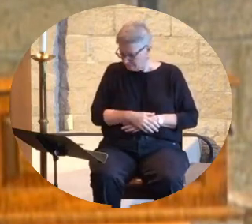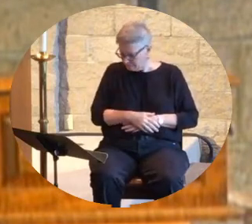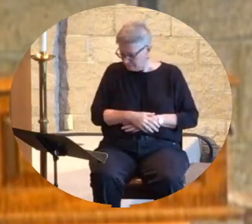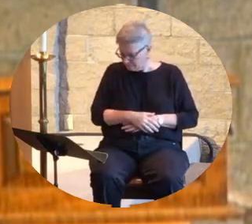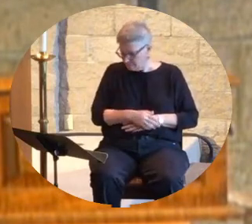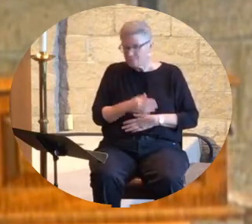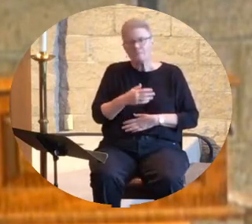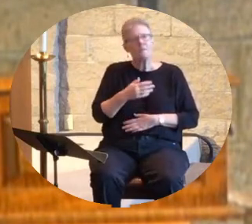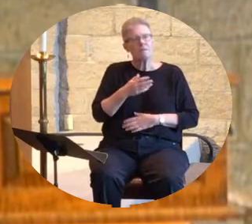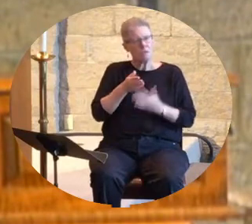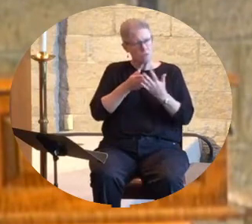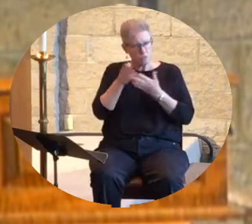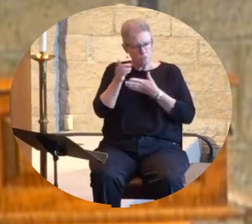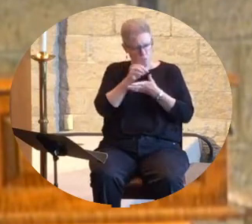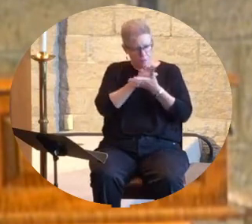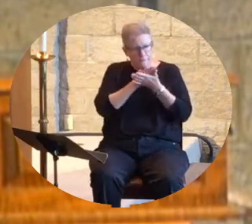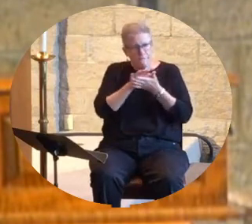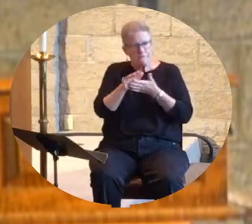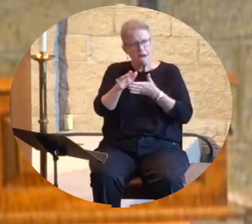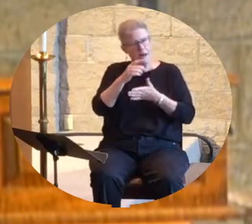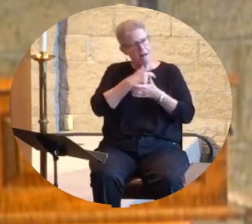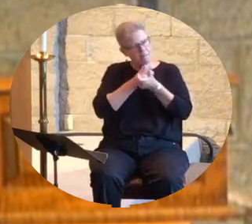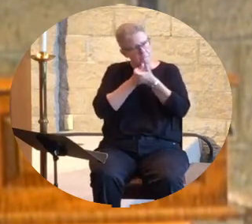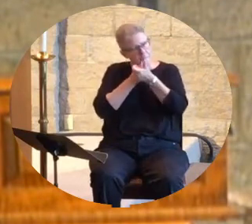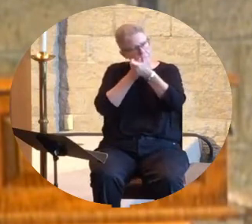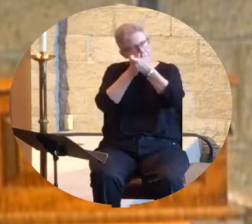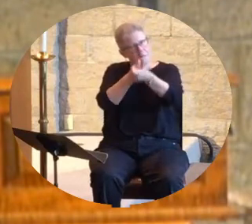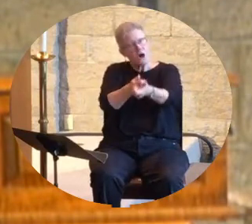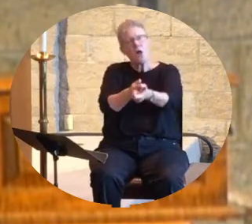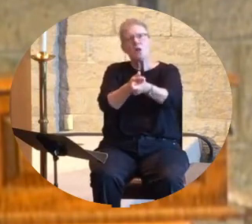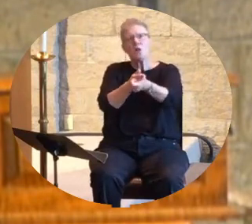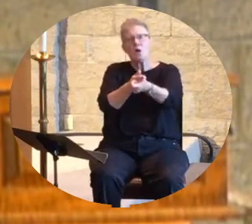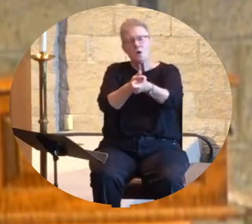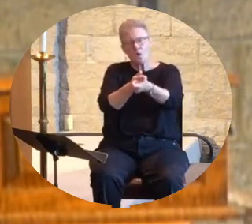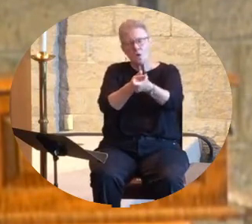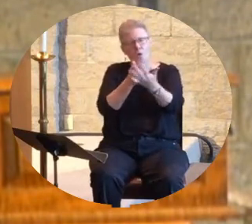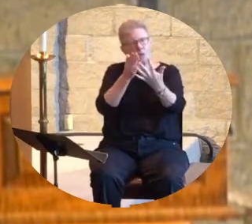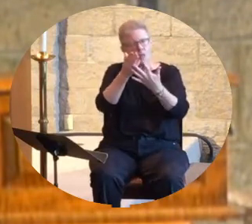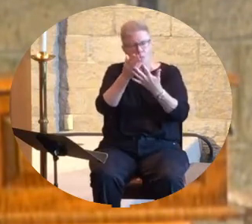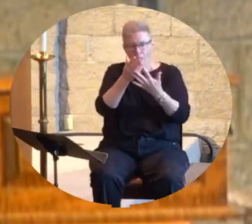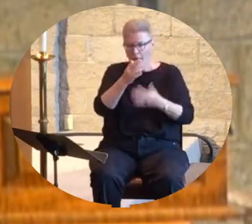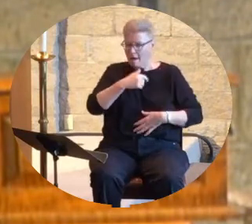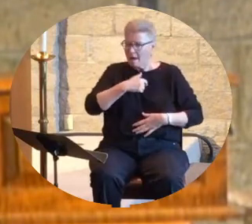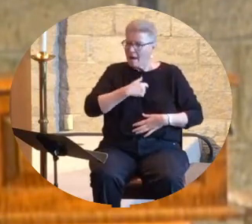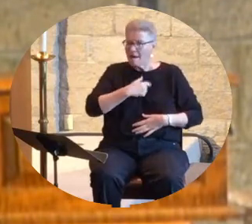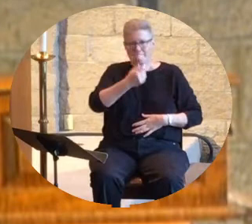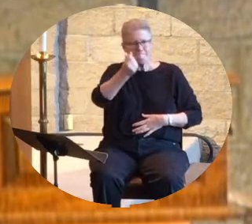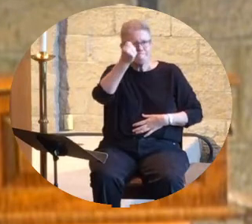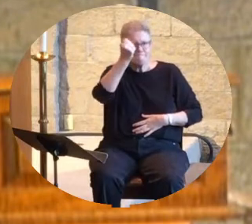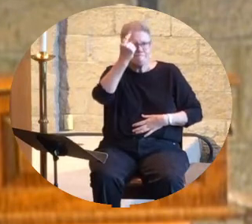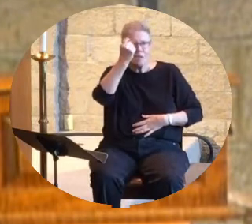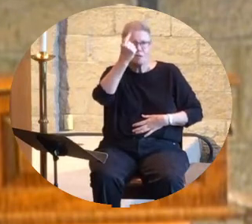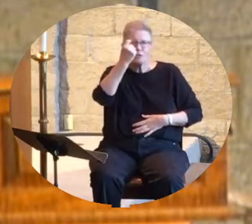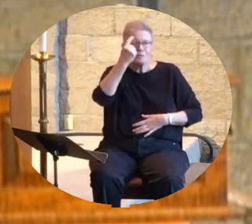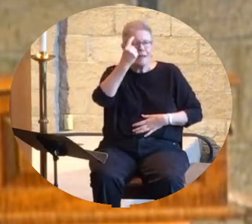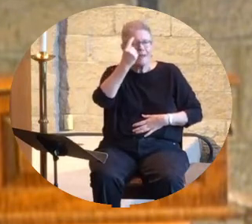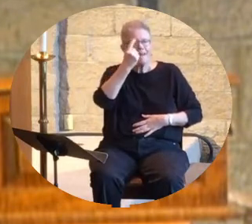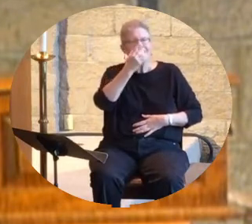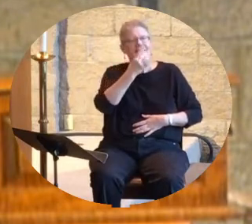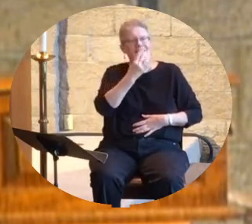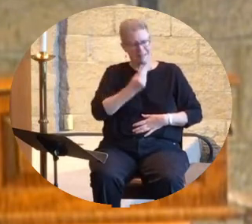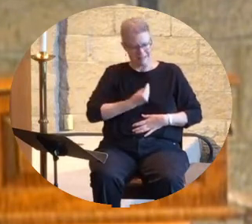divinity, the light of spiritual understanding dawns within me and directs